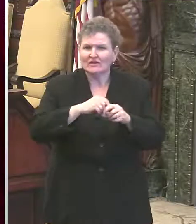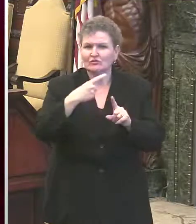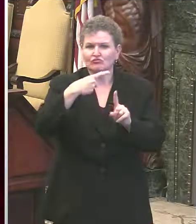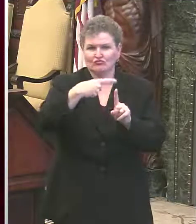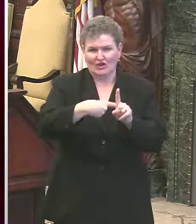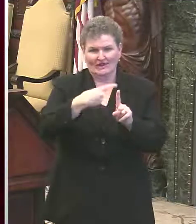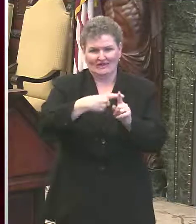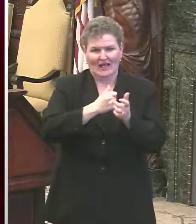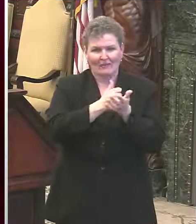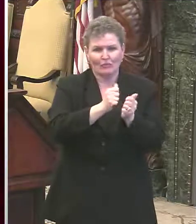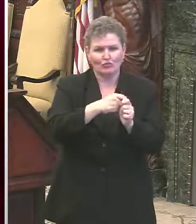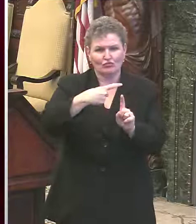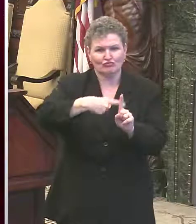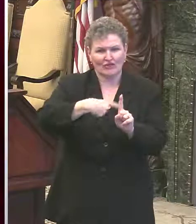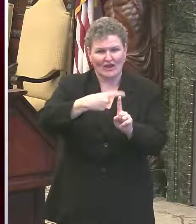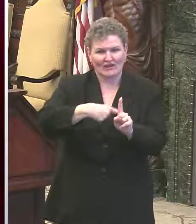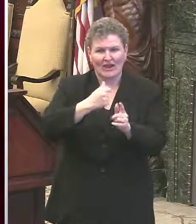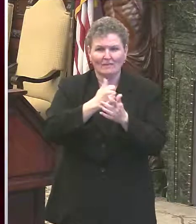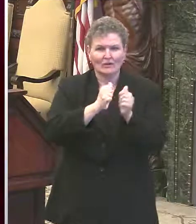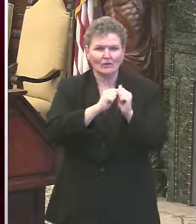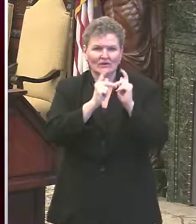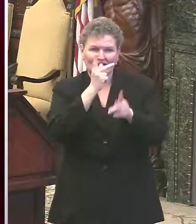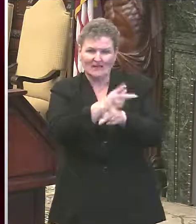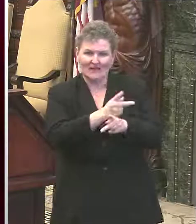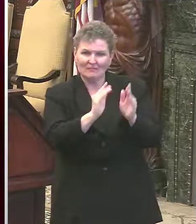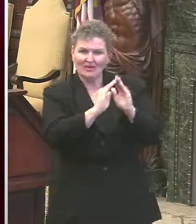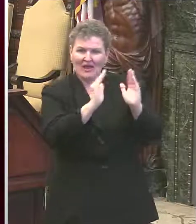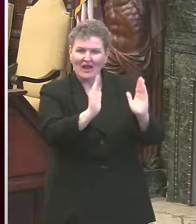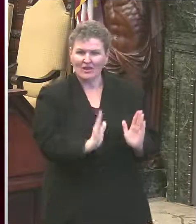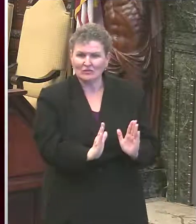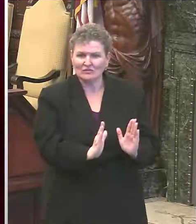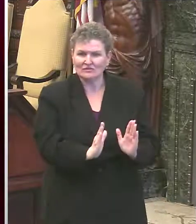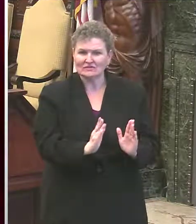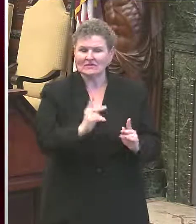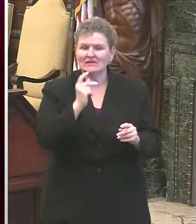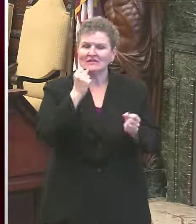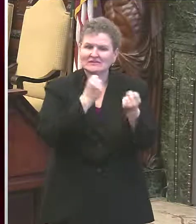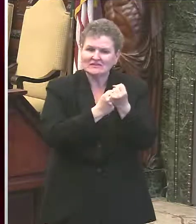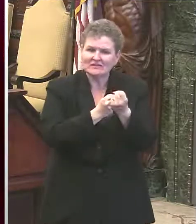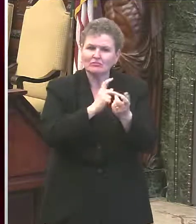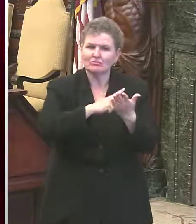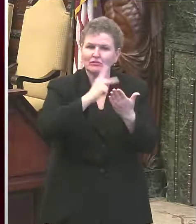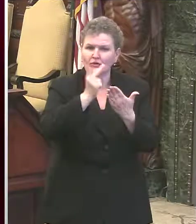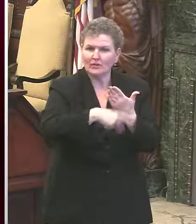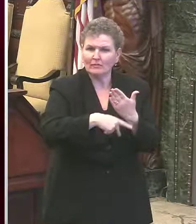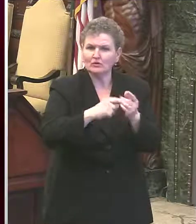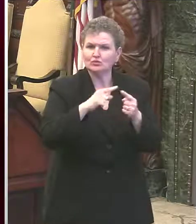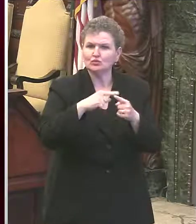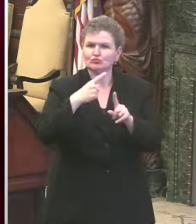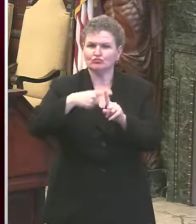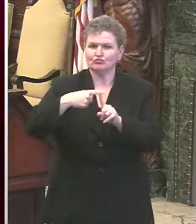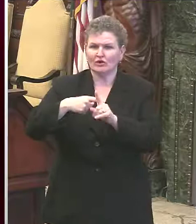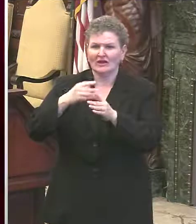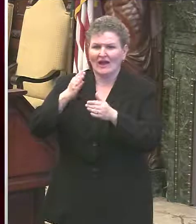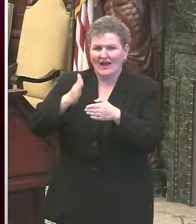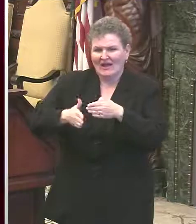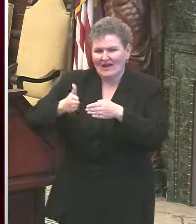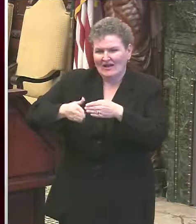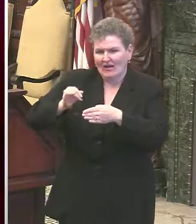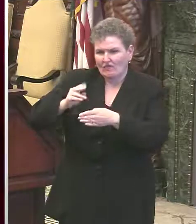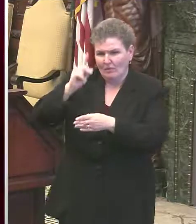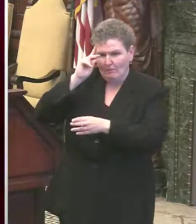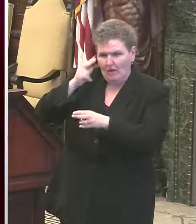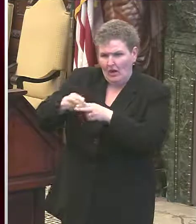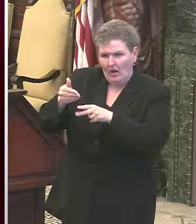housing. The city plans on reopening our rent assistance program to tenants by the end of this month and has already opened registration